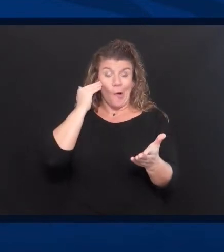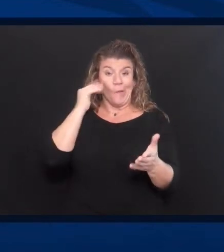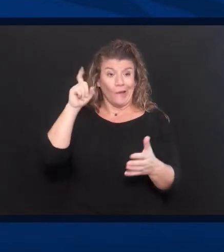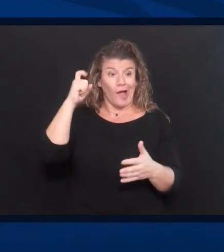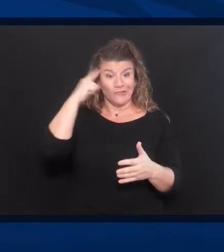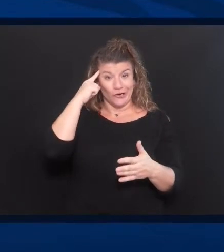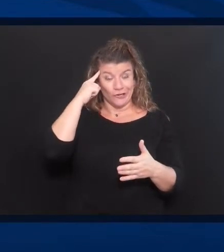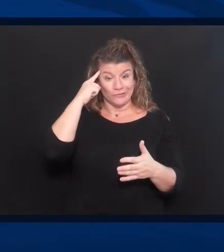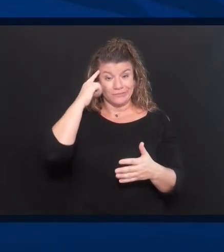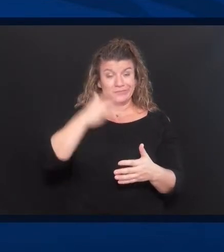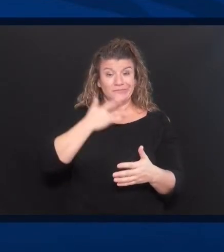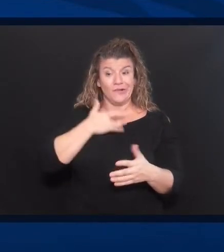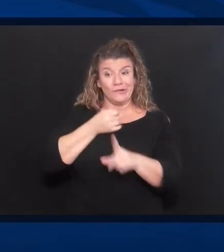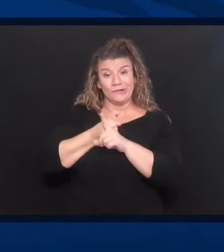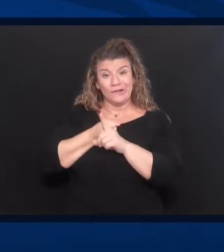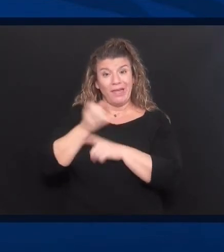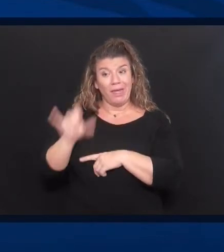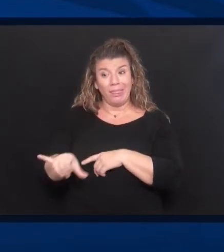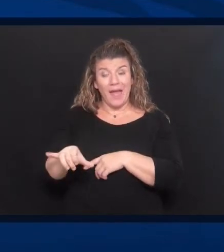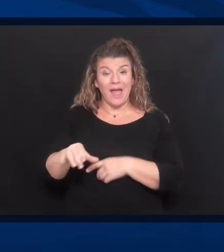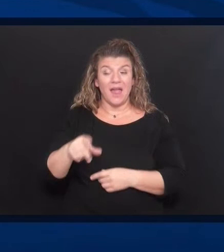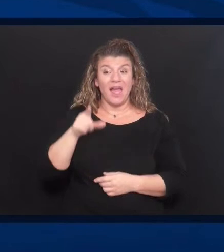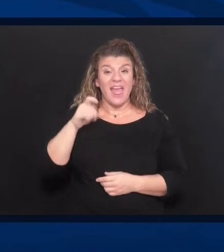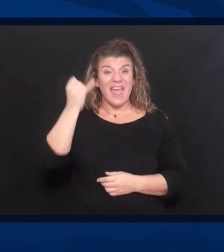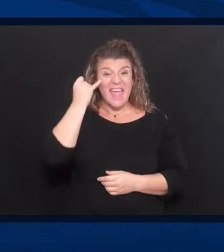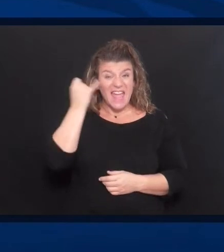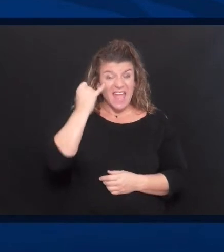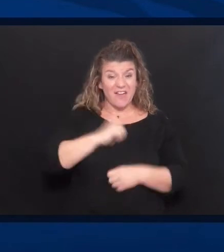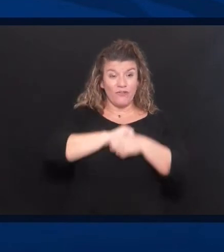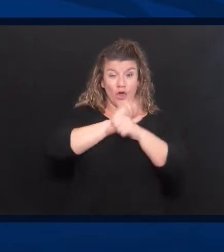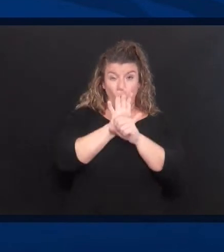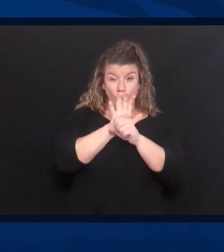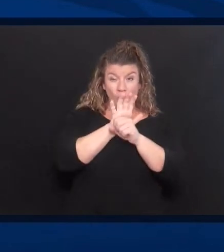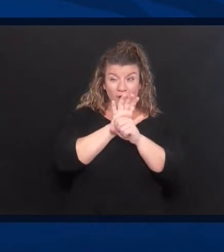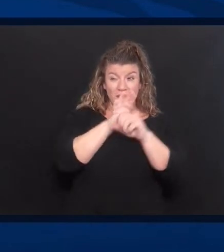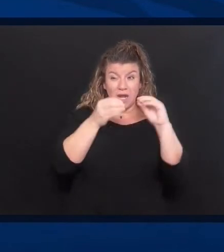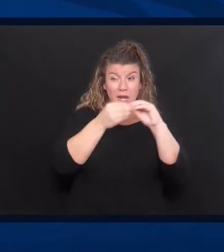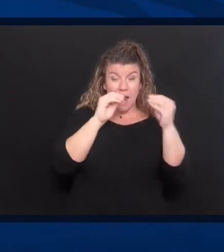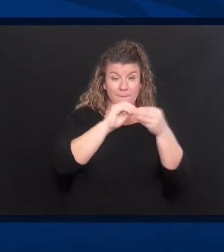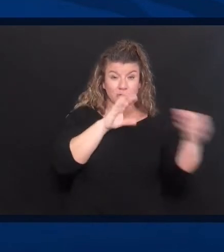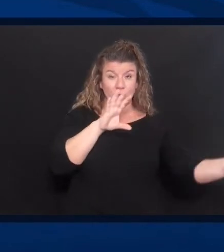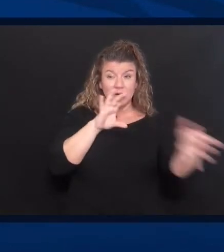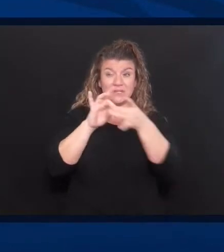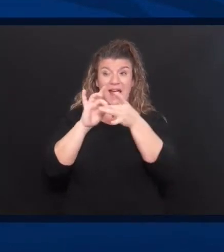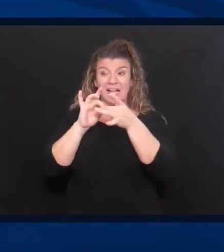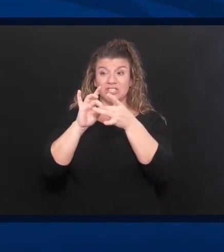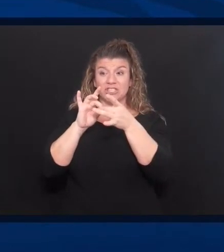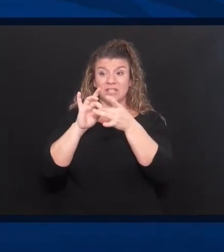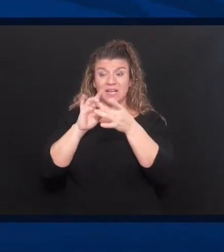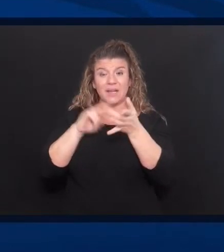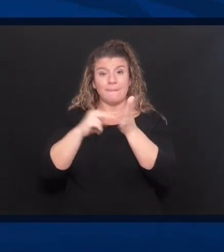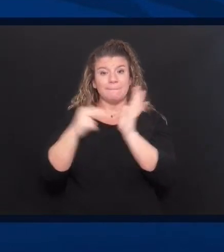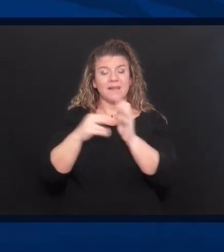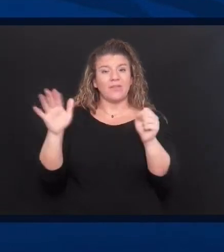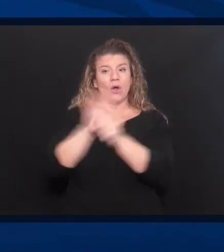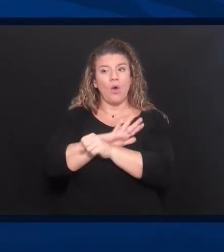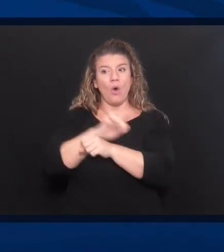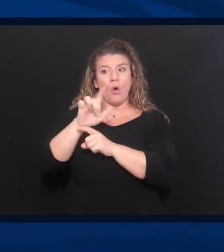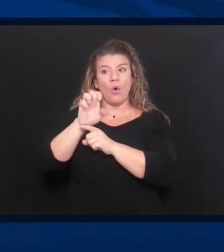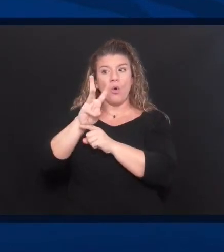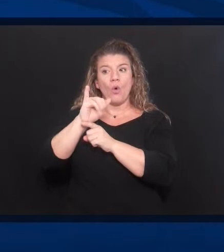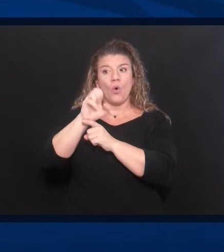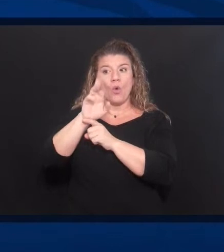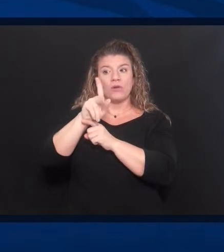out if the COVID virus was attached to it. Every man, woman, and child, no more Spartans. So the number of West